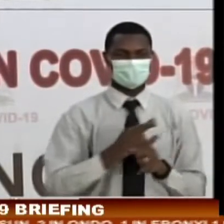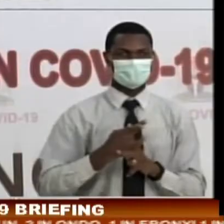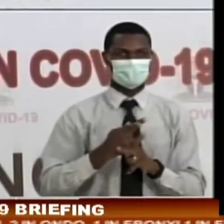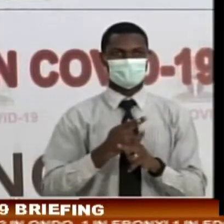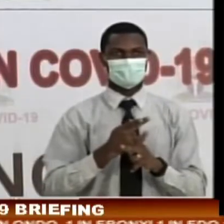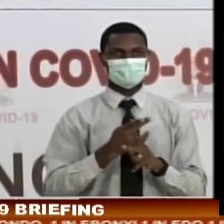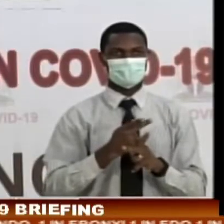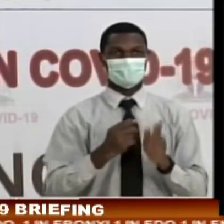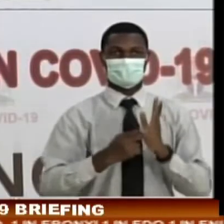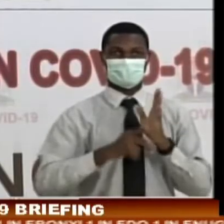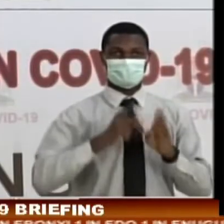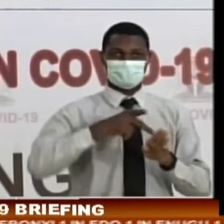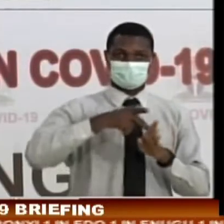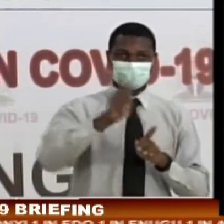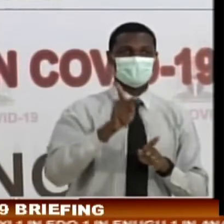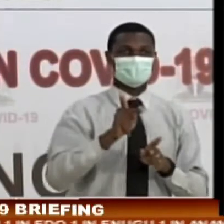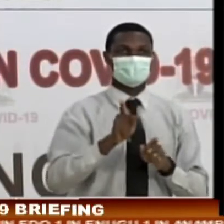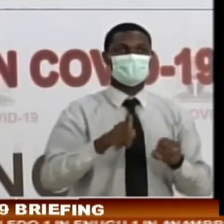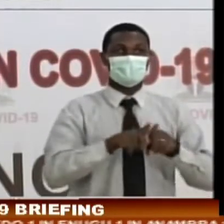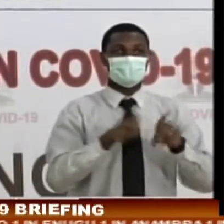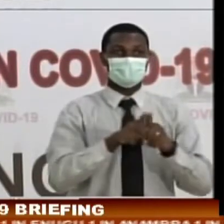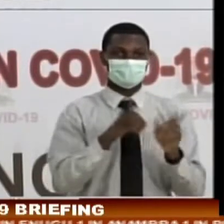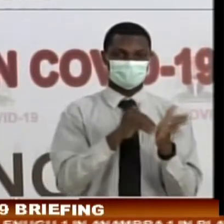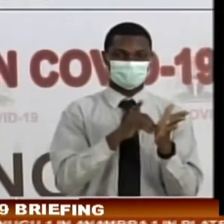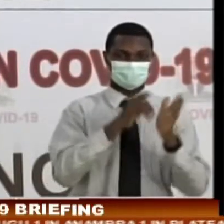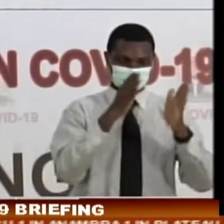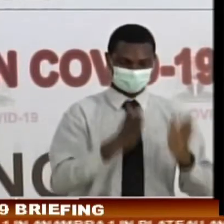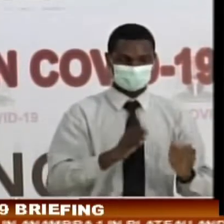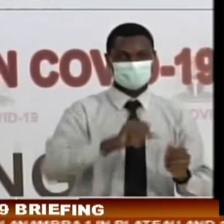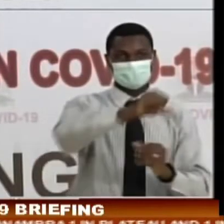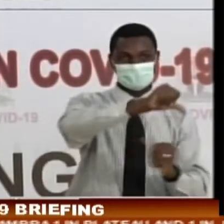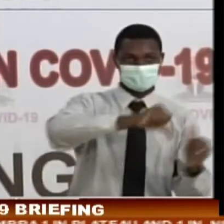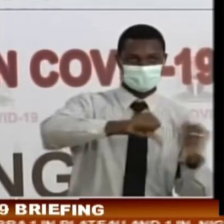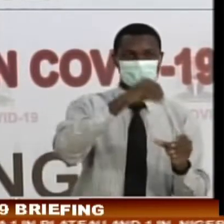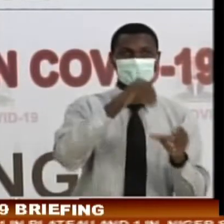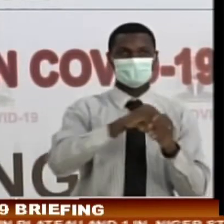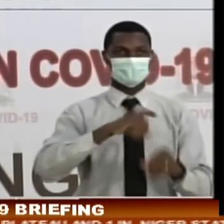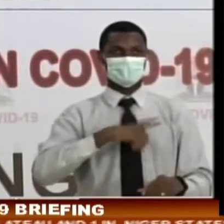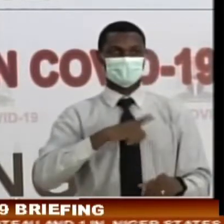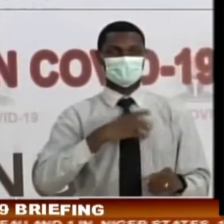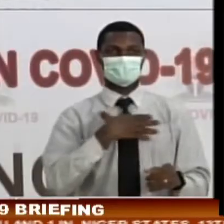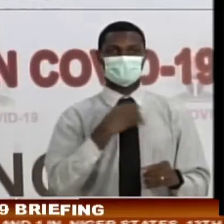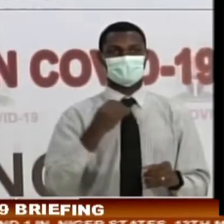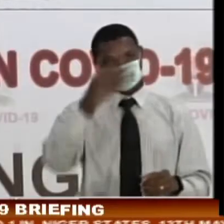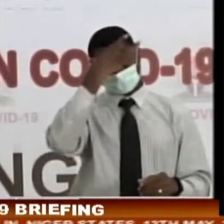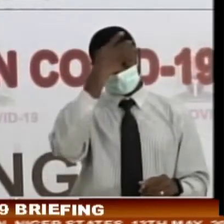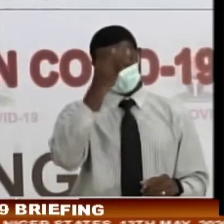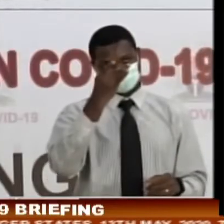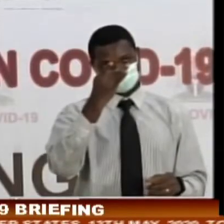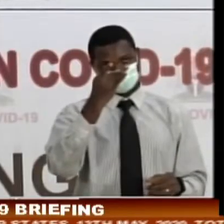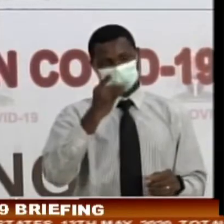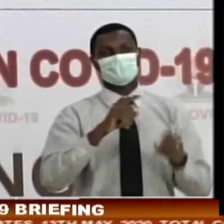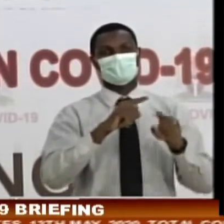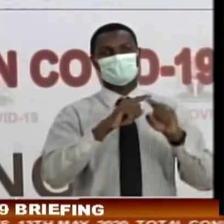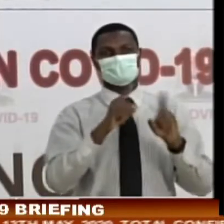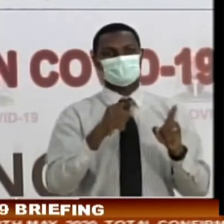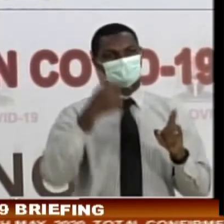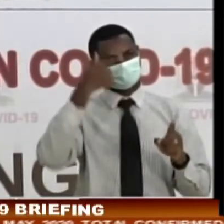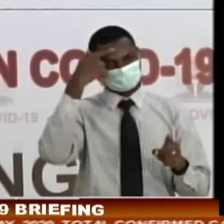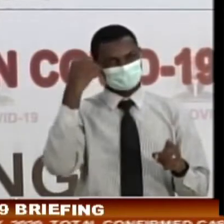resident doctors to leers and can unfortunately due to